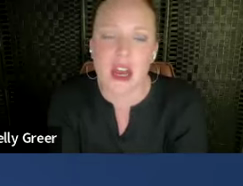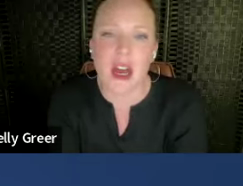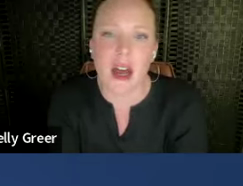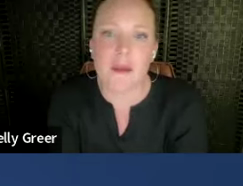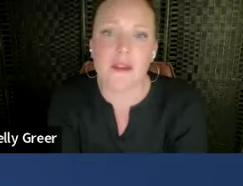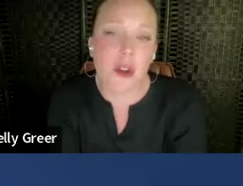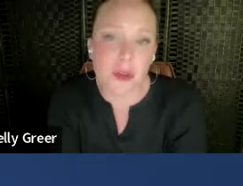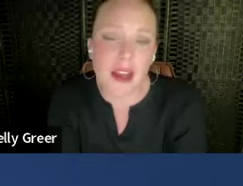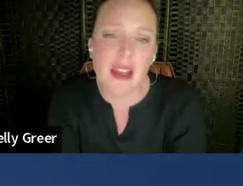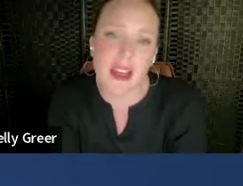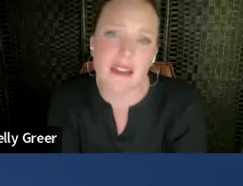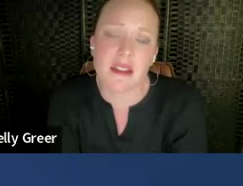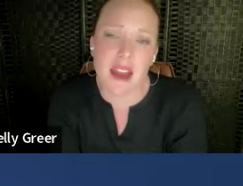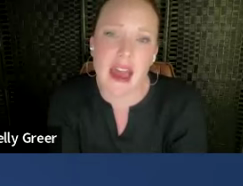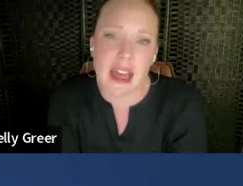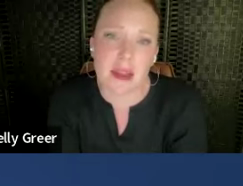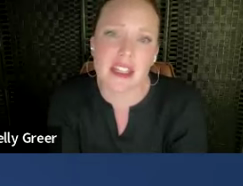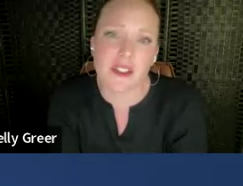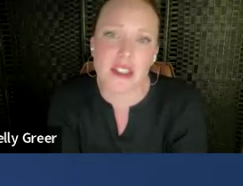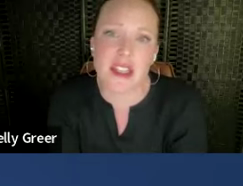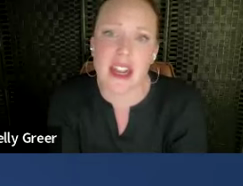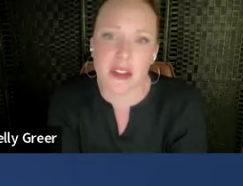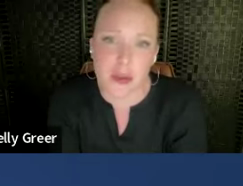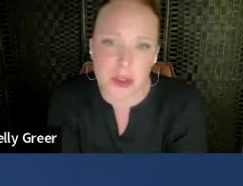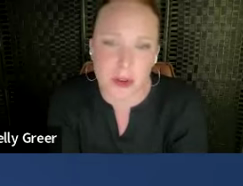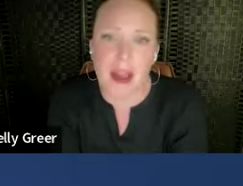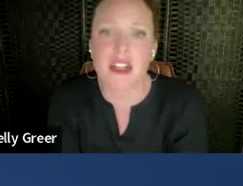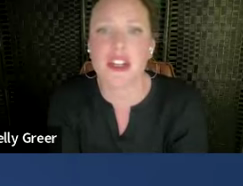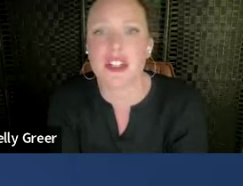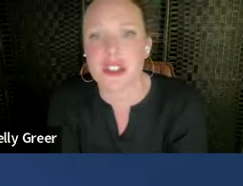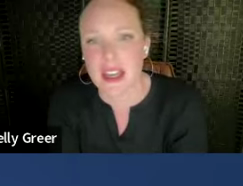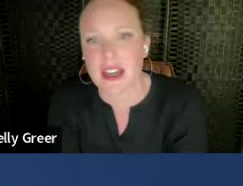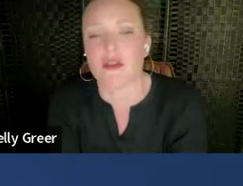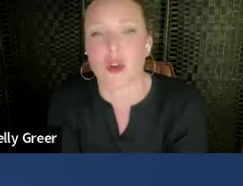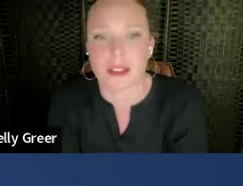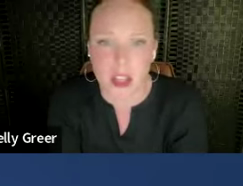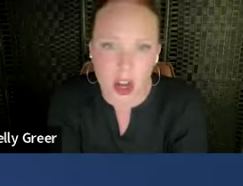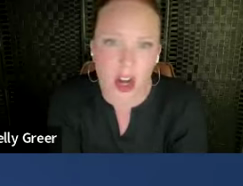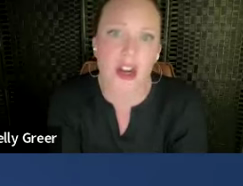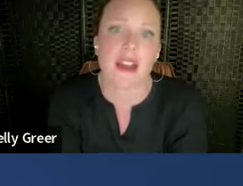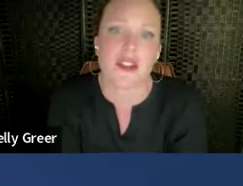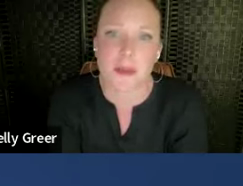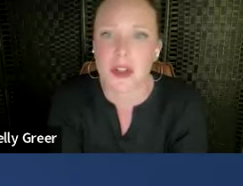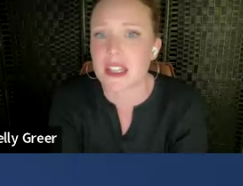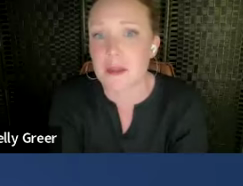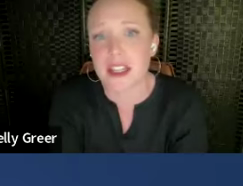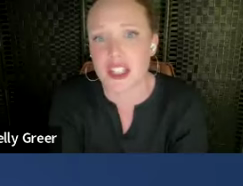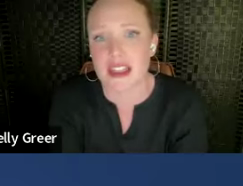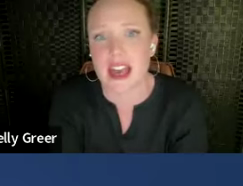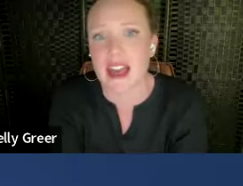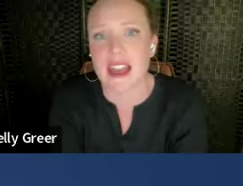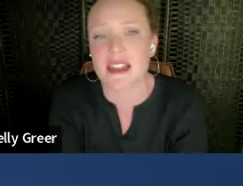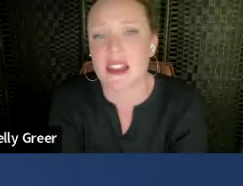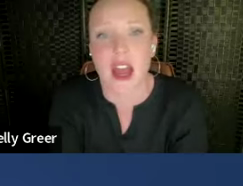very forthright and adamant as far as sending out those reminders and requesting CART and interpreters.